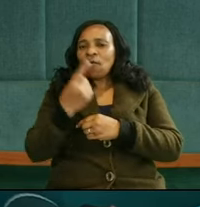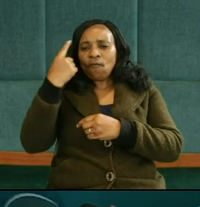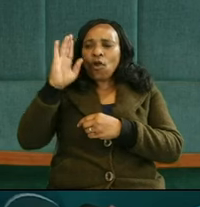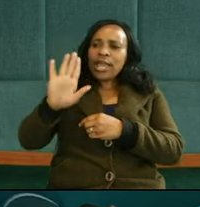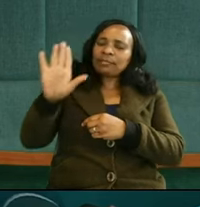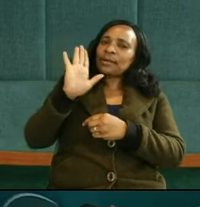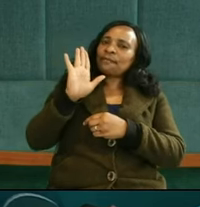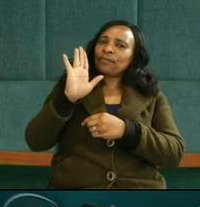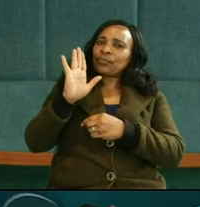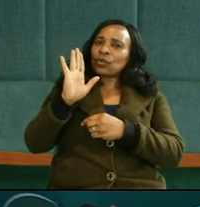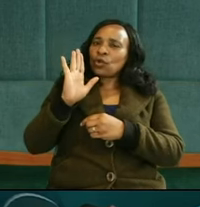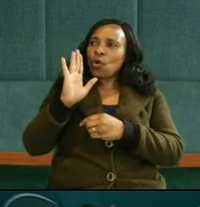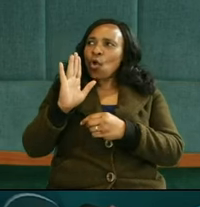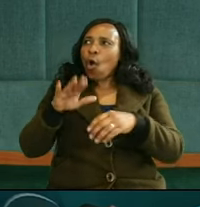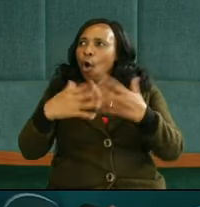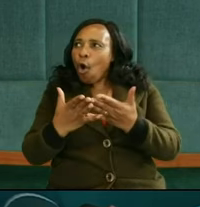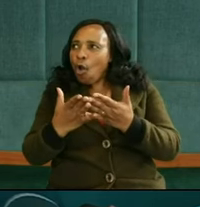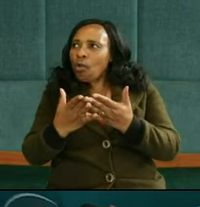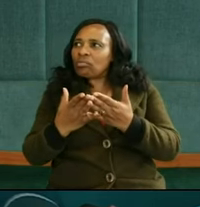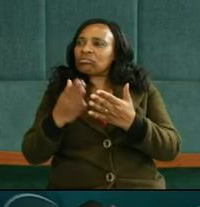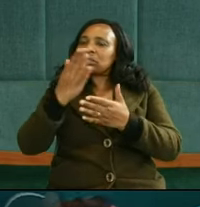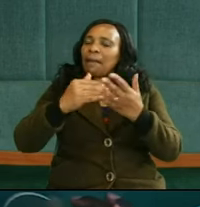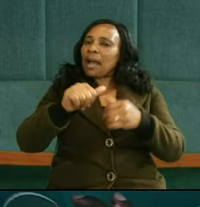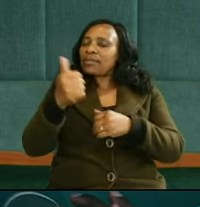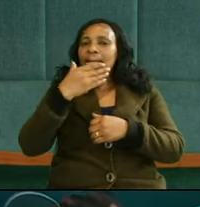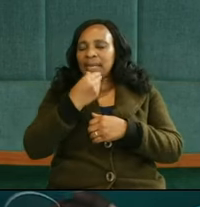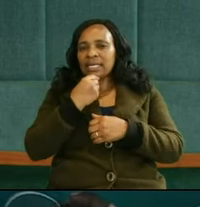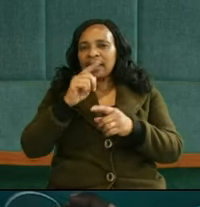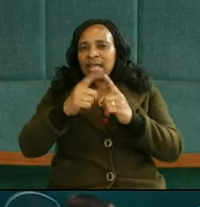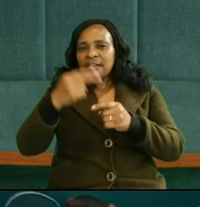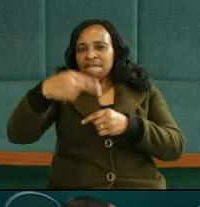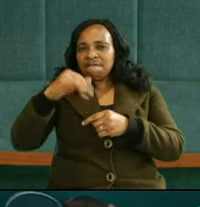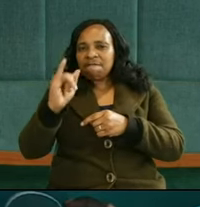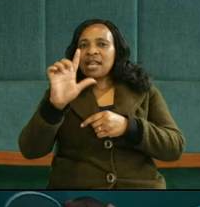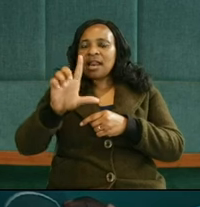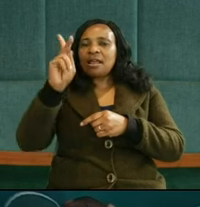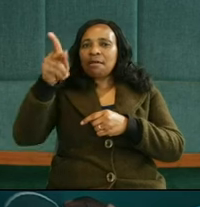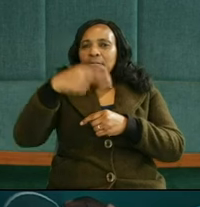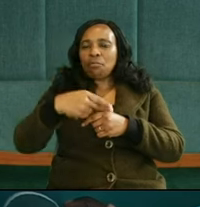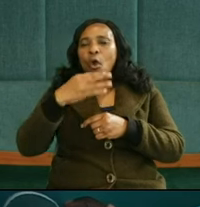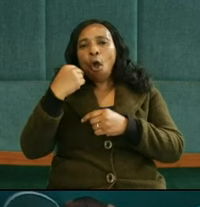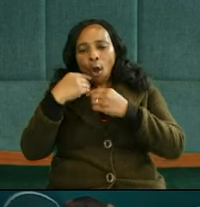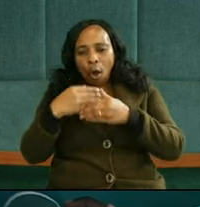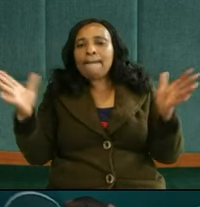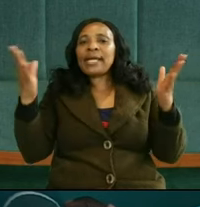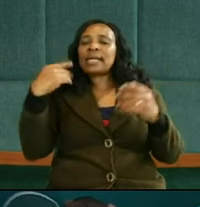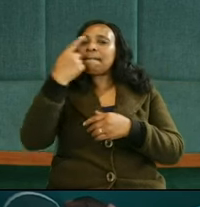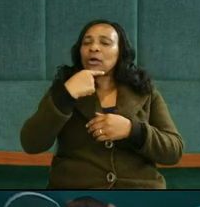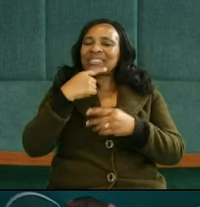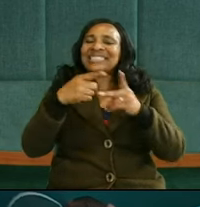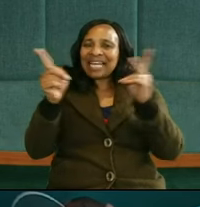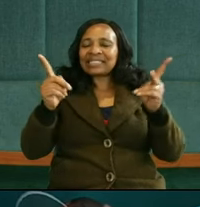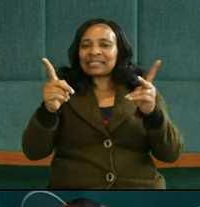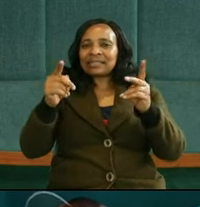himself or of some other man?' Then Philip opened his mouth and beginning